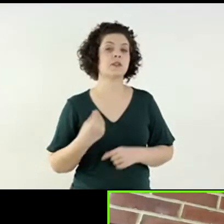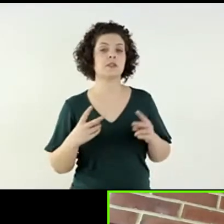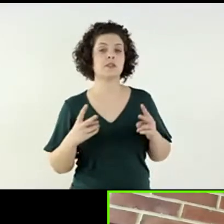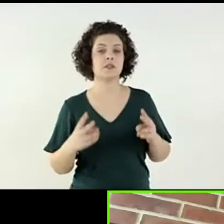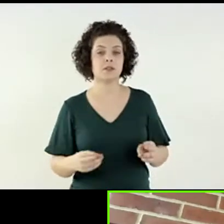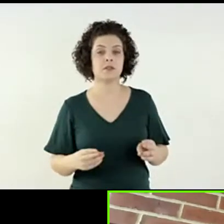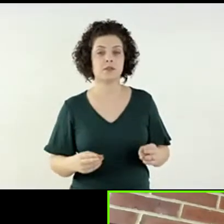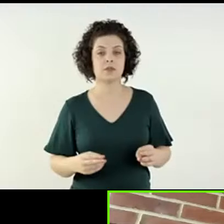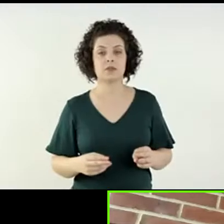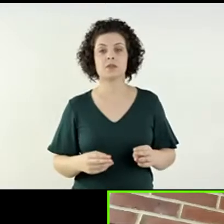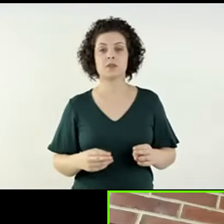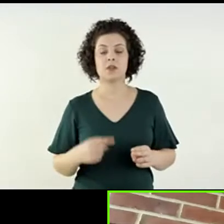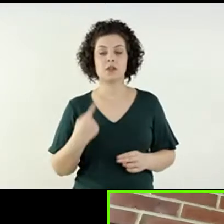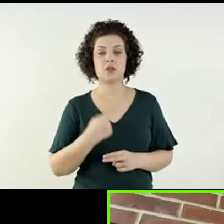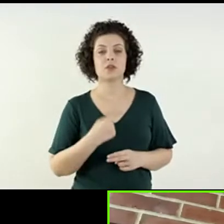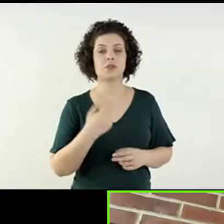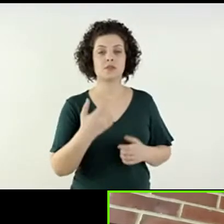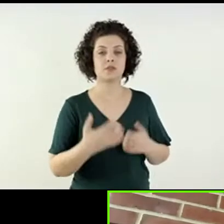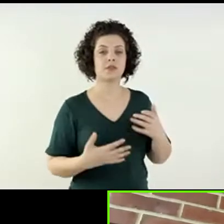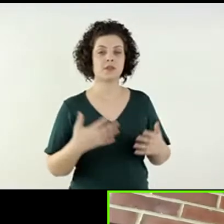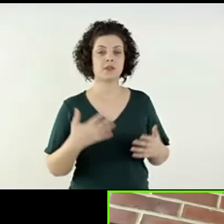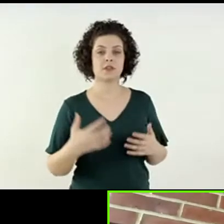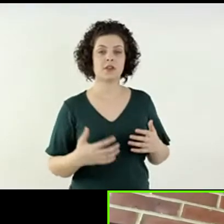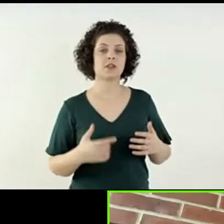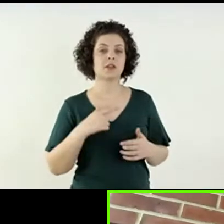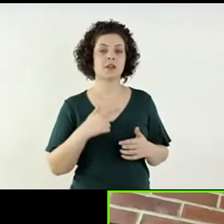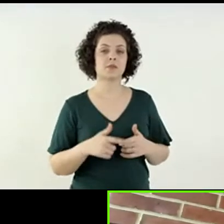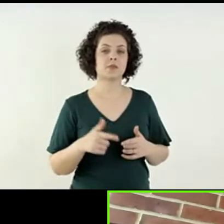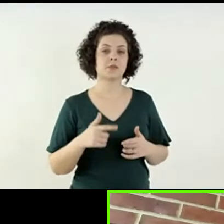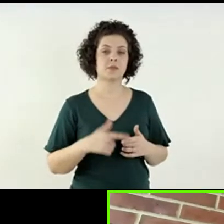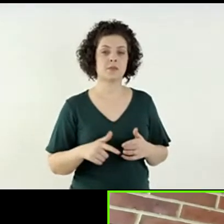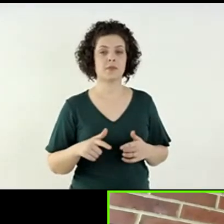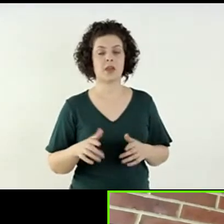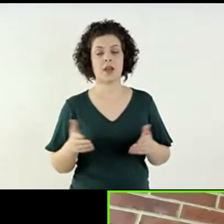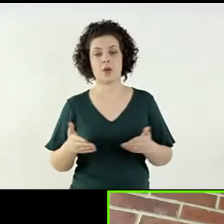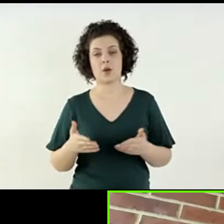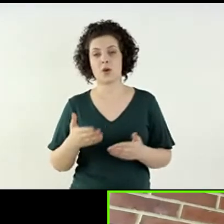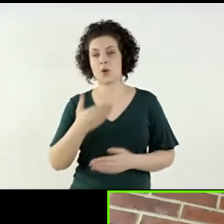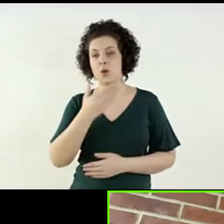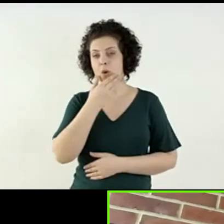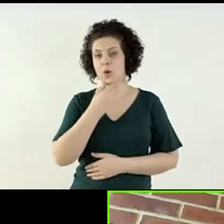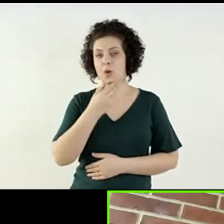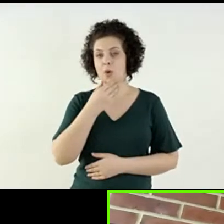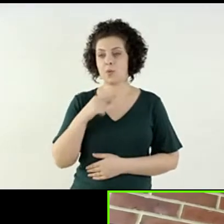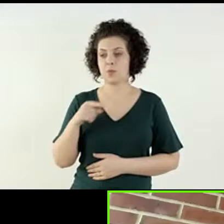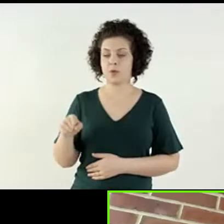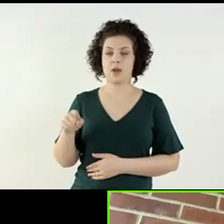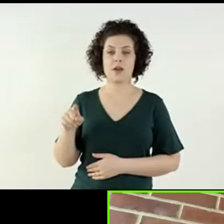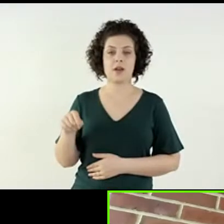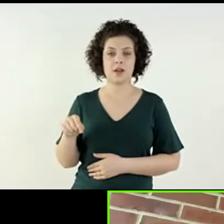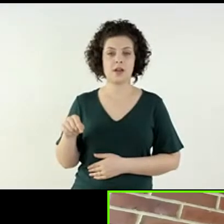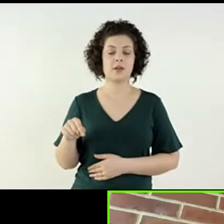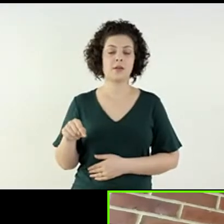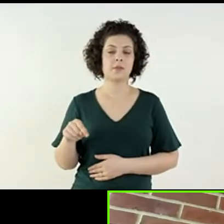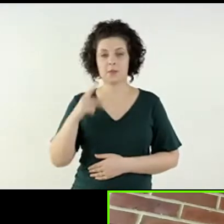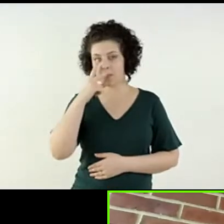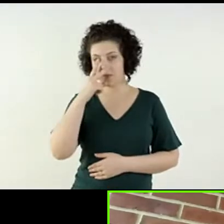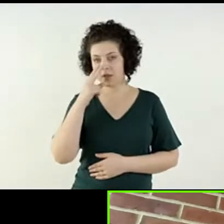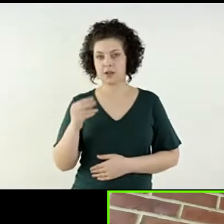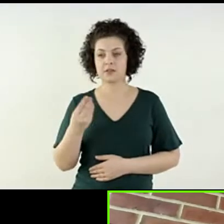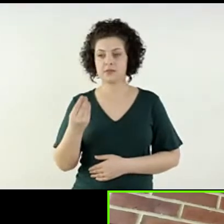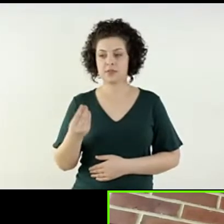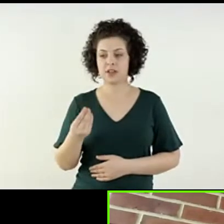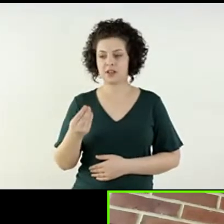immense problems, right, which we can now name as a lack of intersectional understanding or appreciation. I mean,